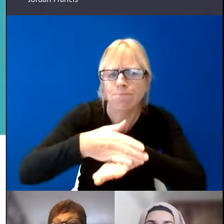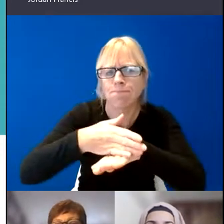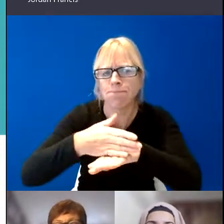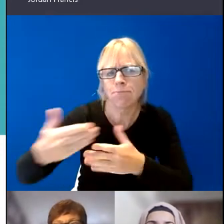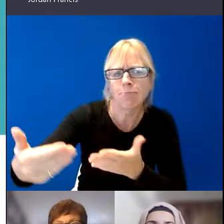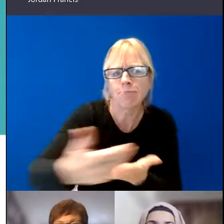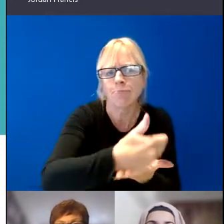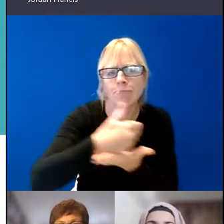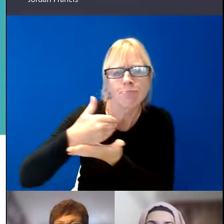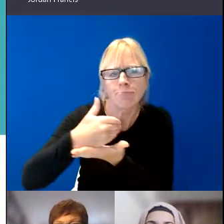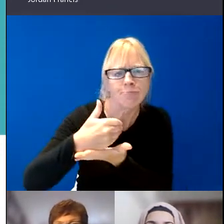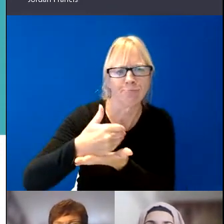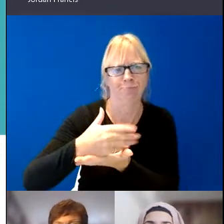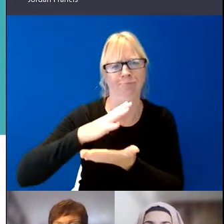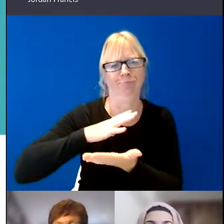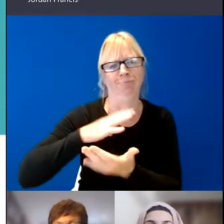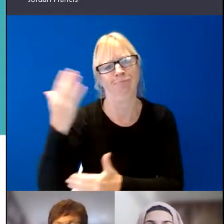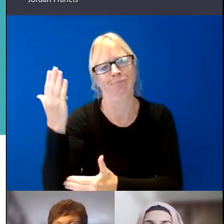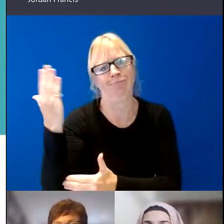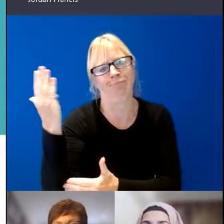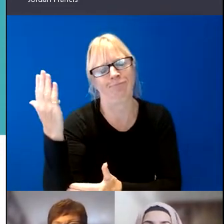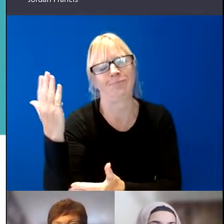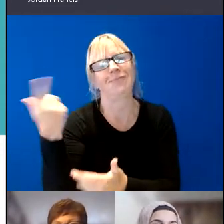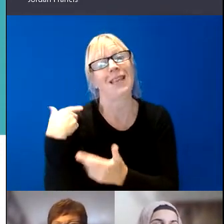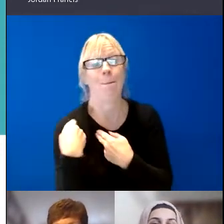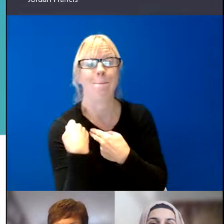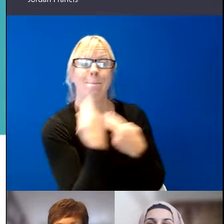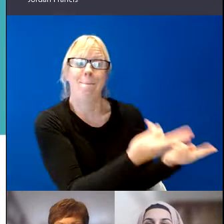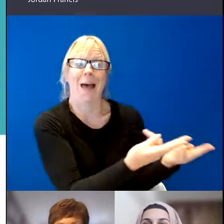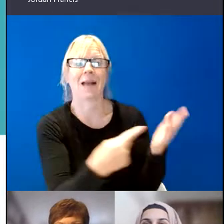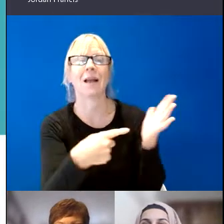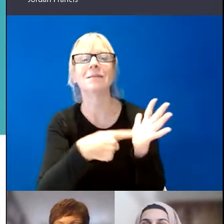to be at this stage. Thank you once again. I'll hand back to Tessa.